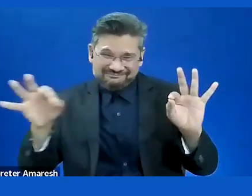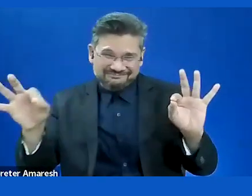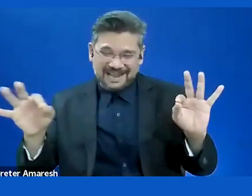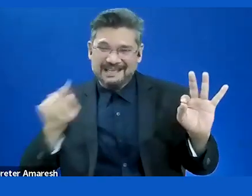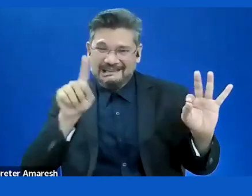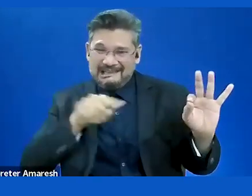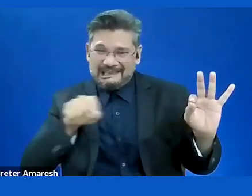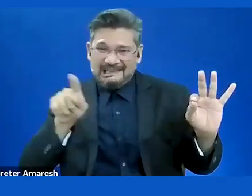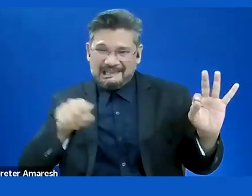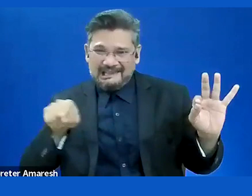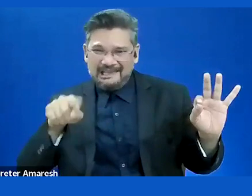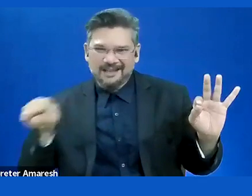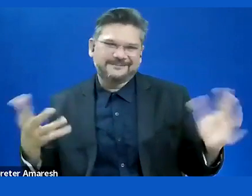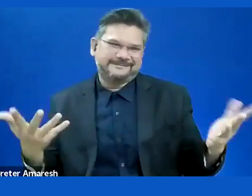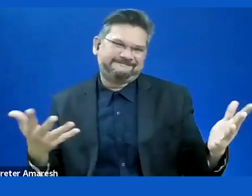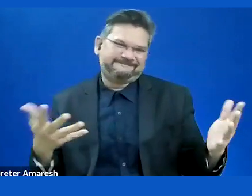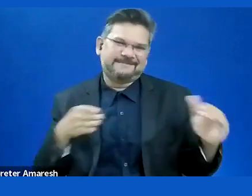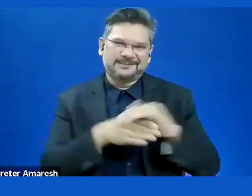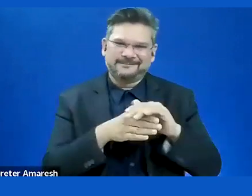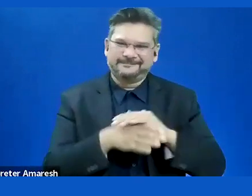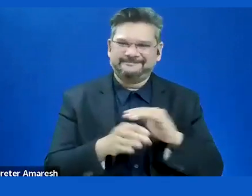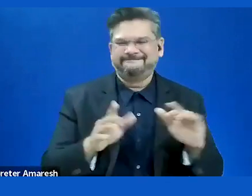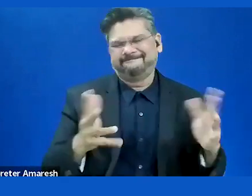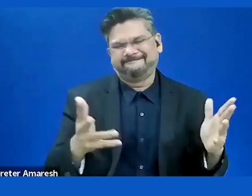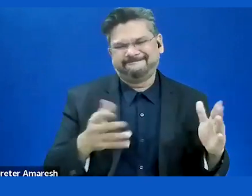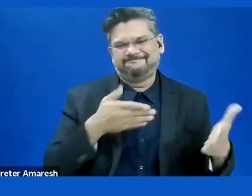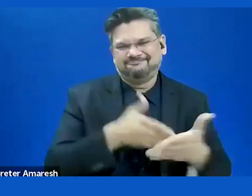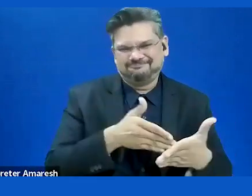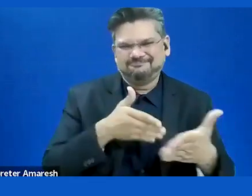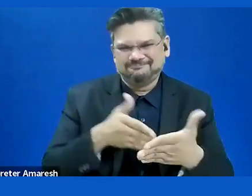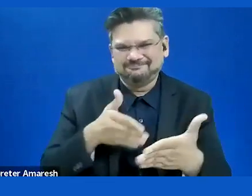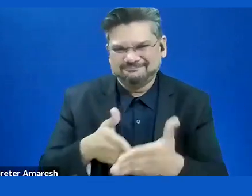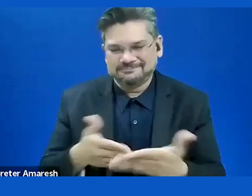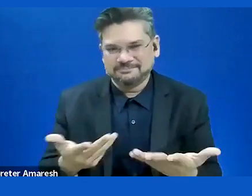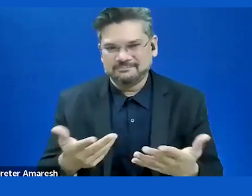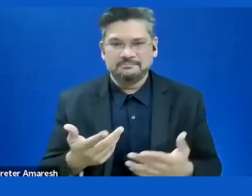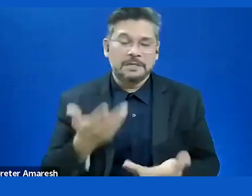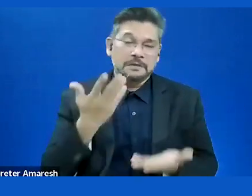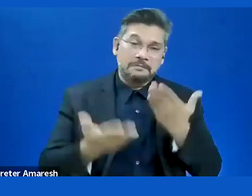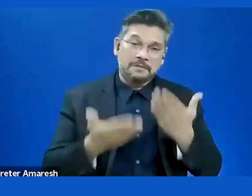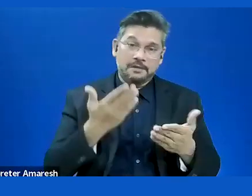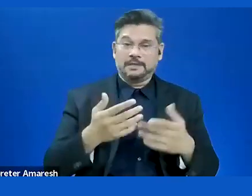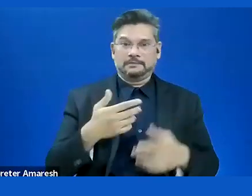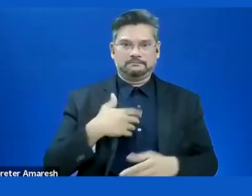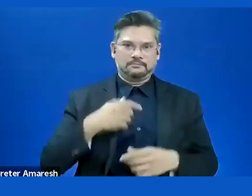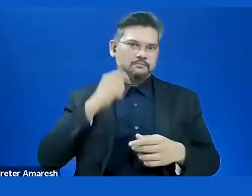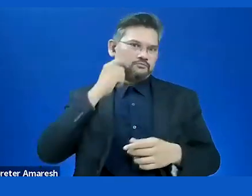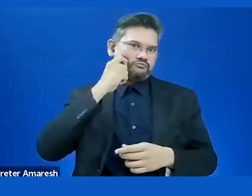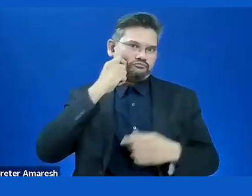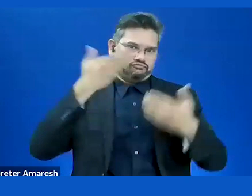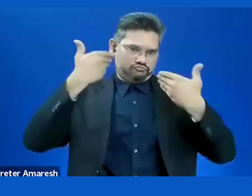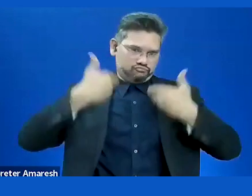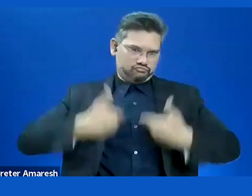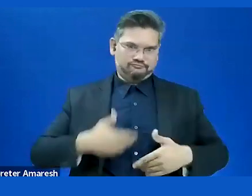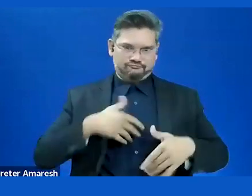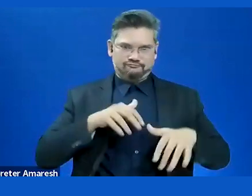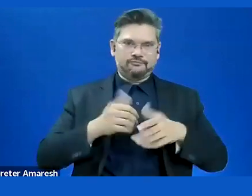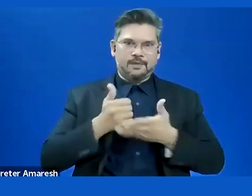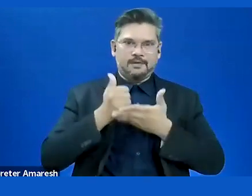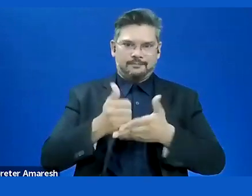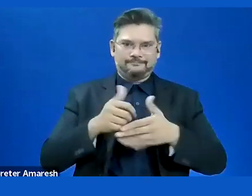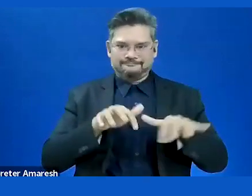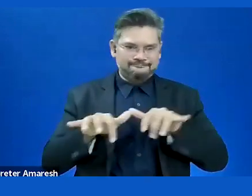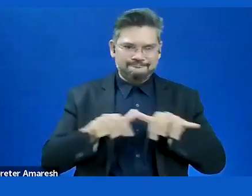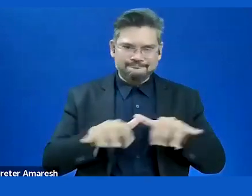always going to be imperfect, even if a human captioner does it. So some imperfection is probably okay, unless